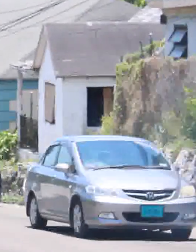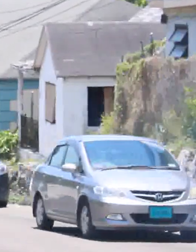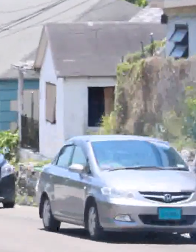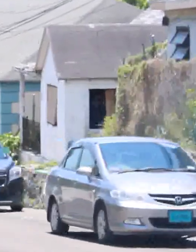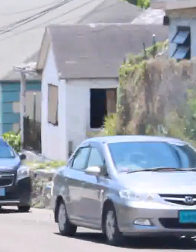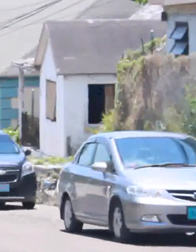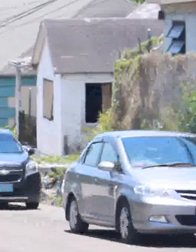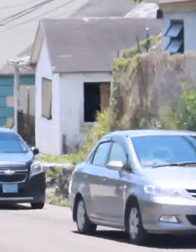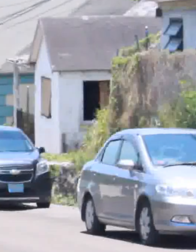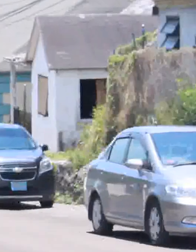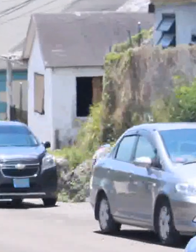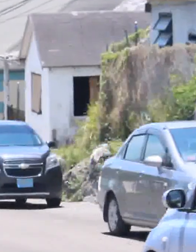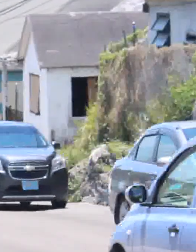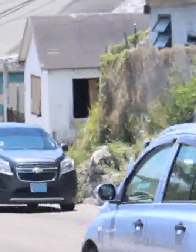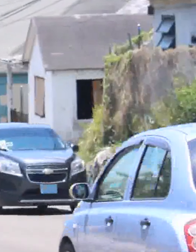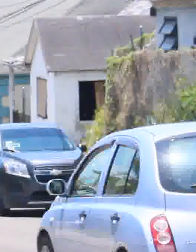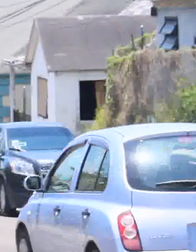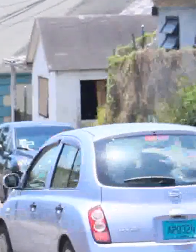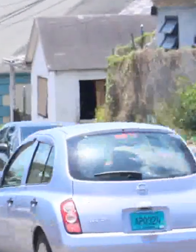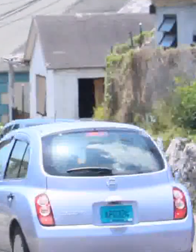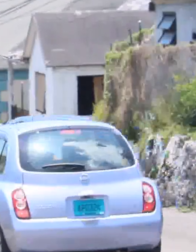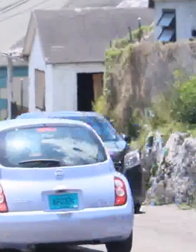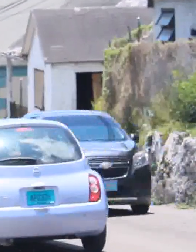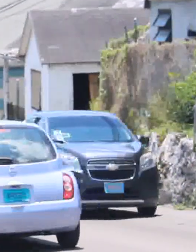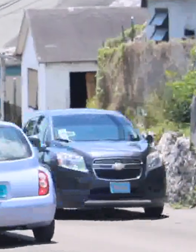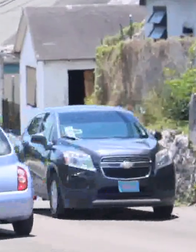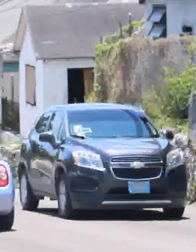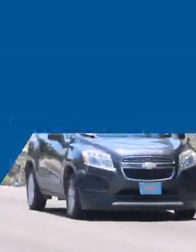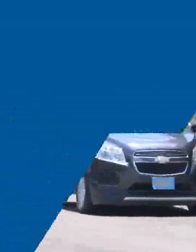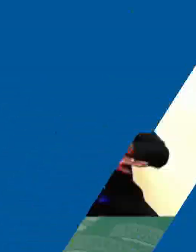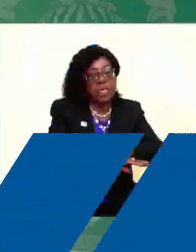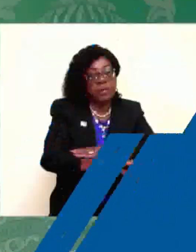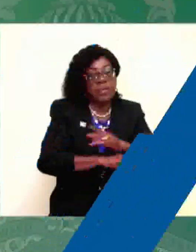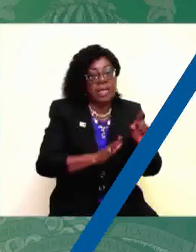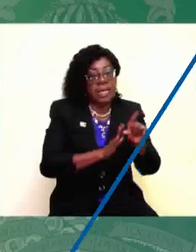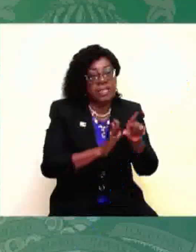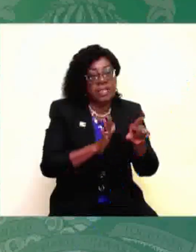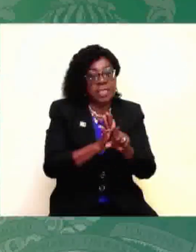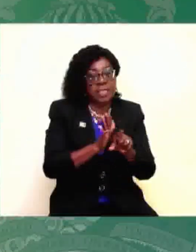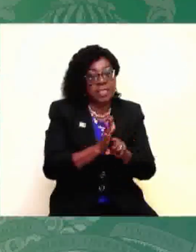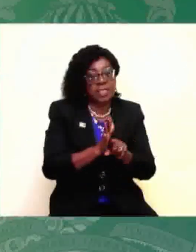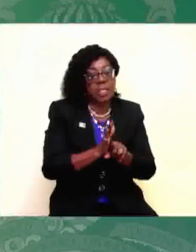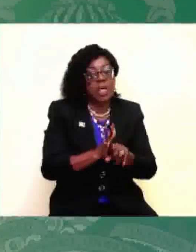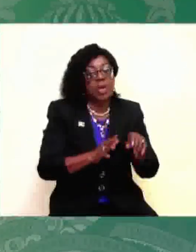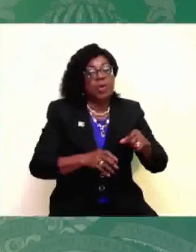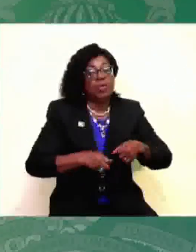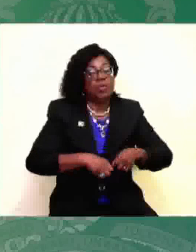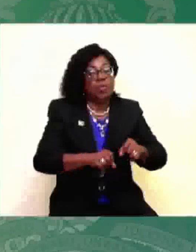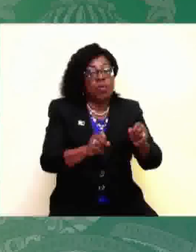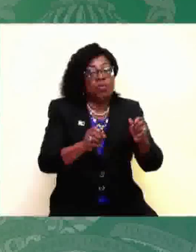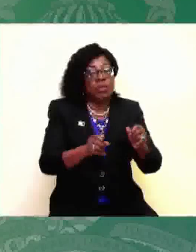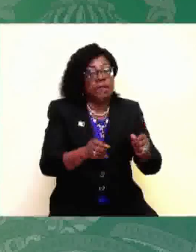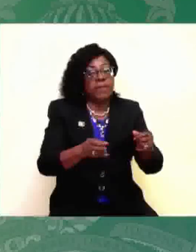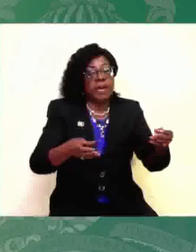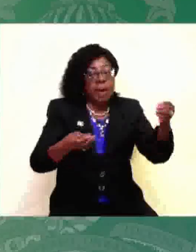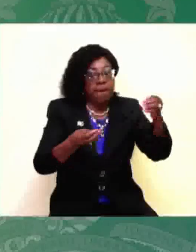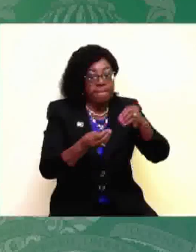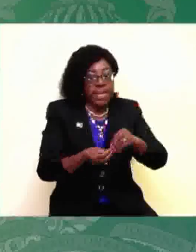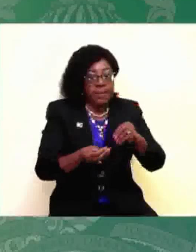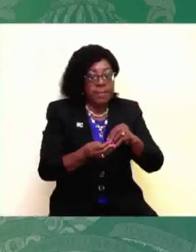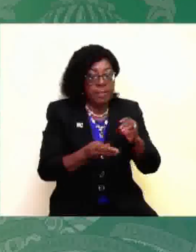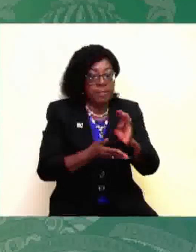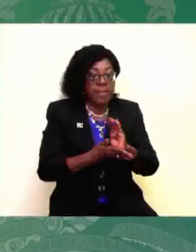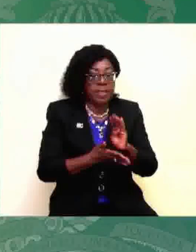what the amended law states, particularly as it relates to rental cars. The road traffic amendment bill 2023,